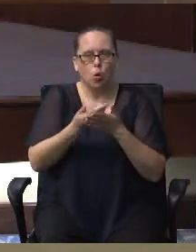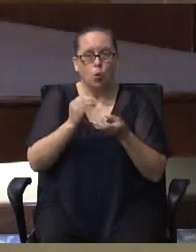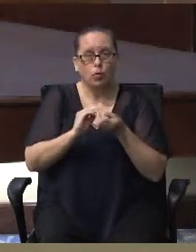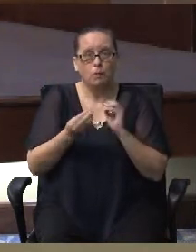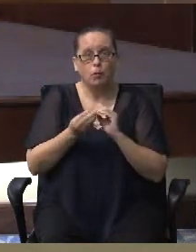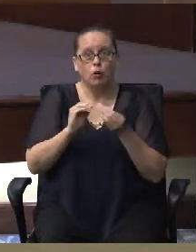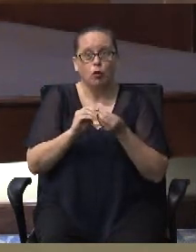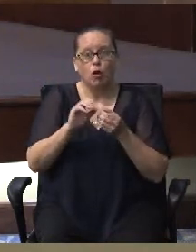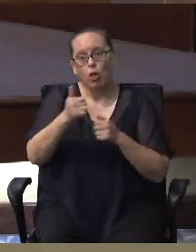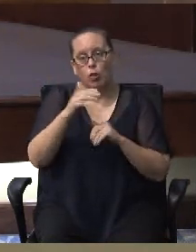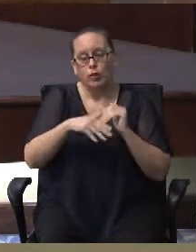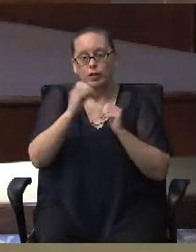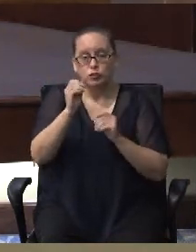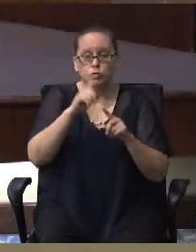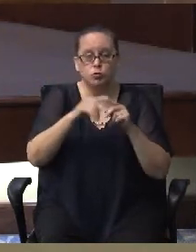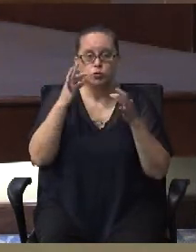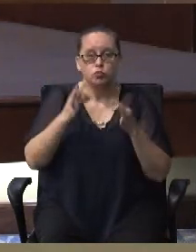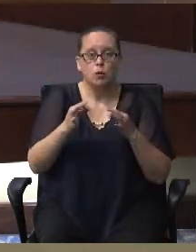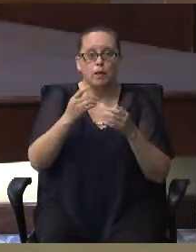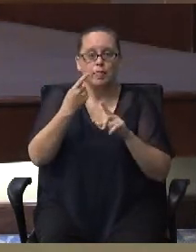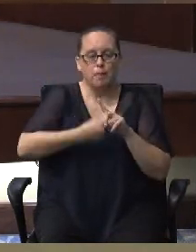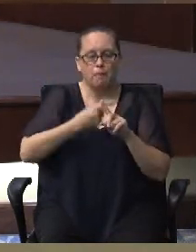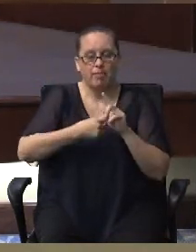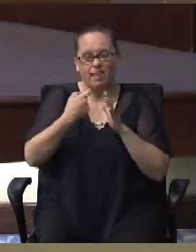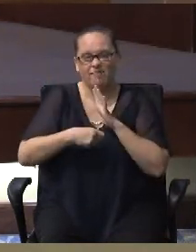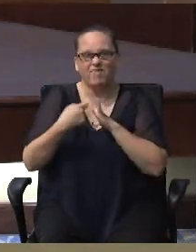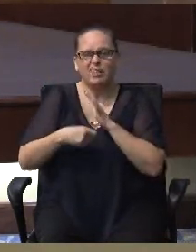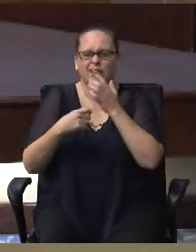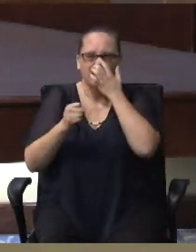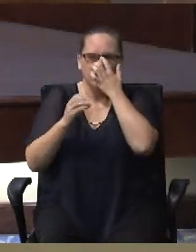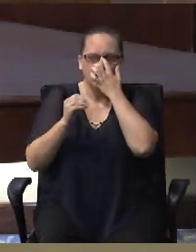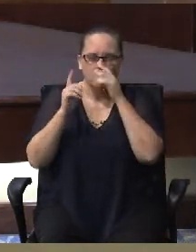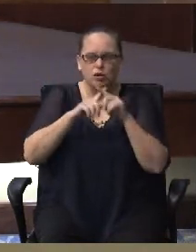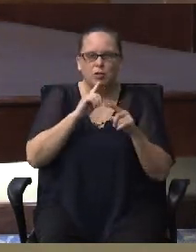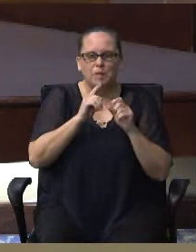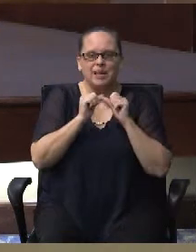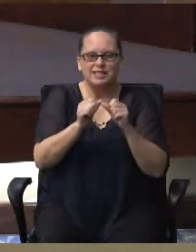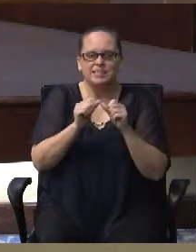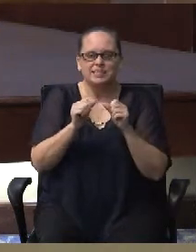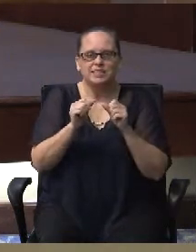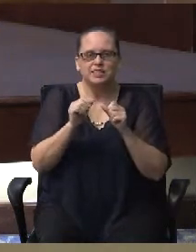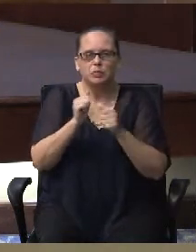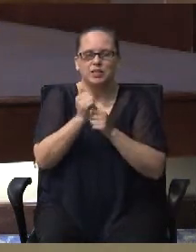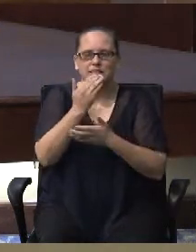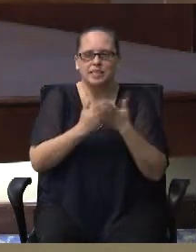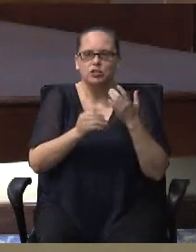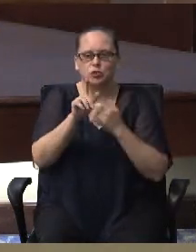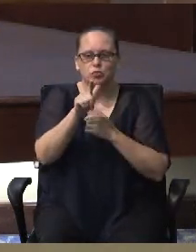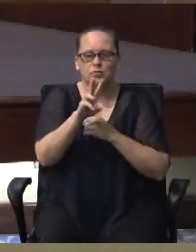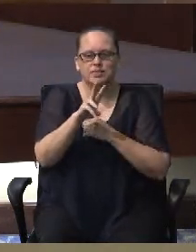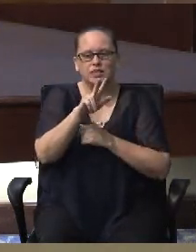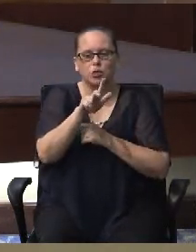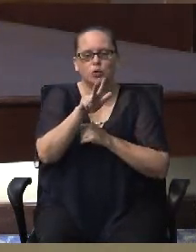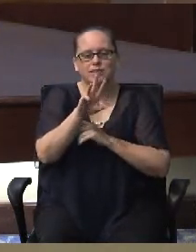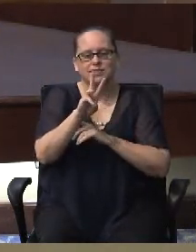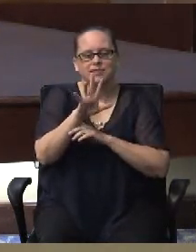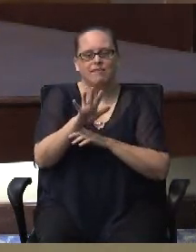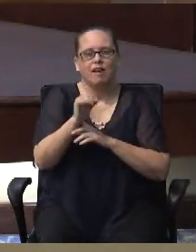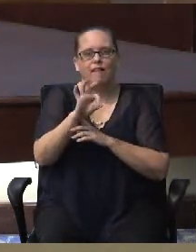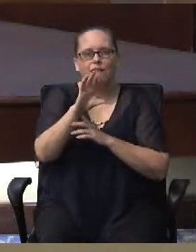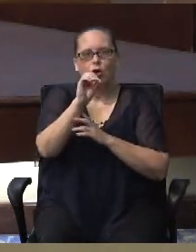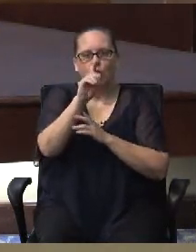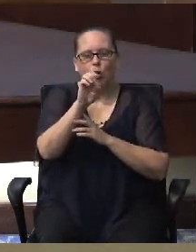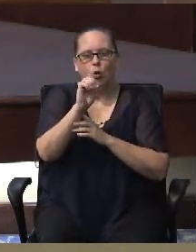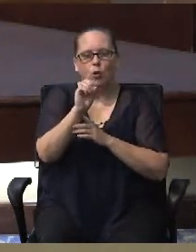other than 0 to determine the monthly fee, so as to be consistent with Section 26-365 of the Code